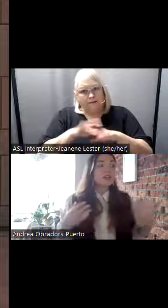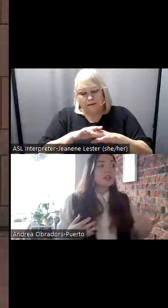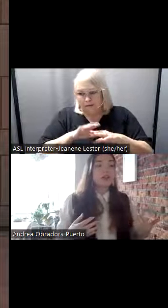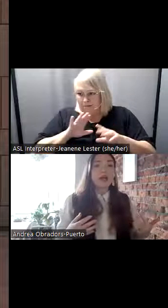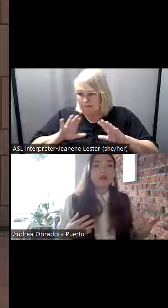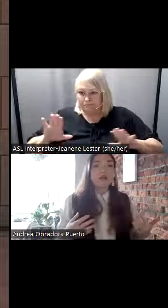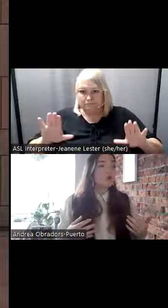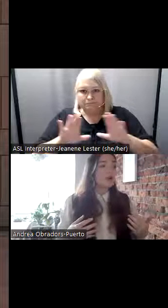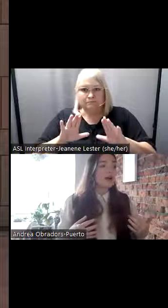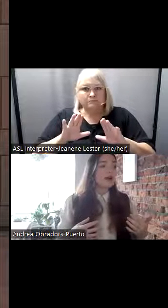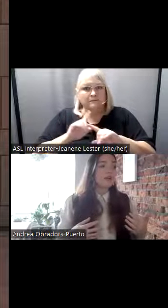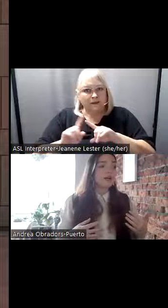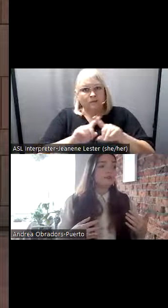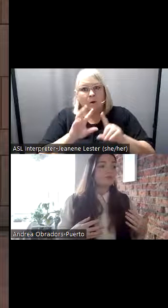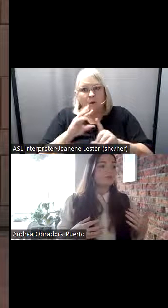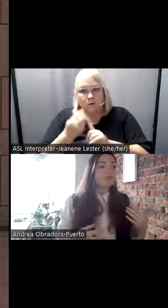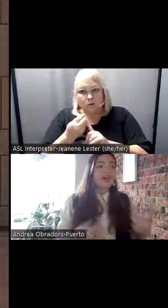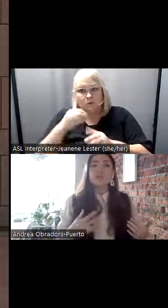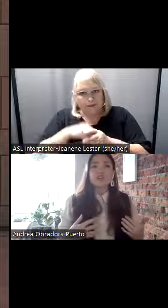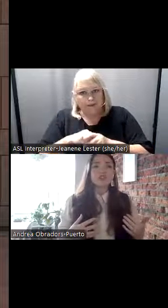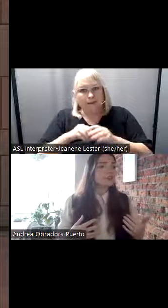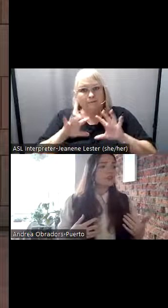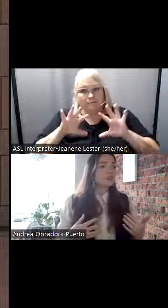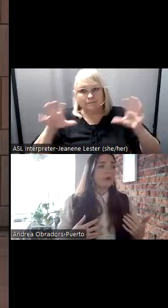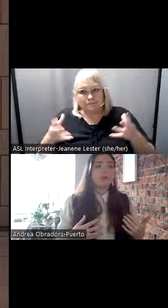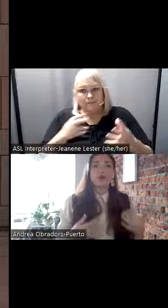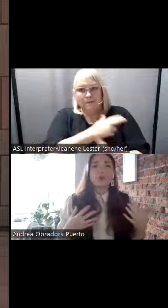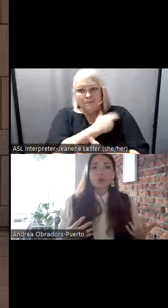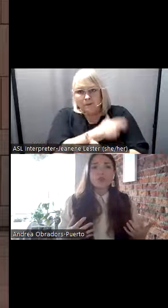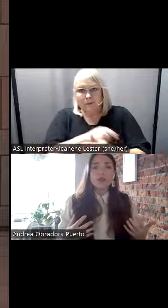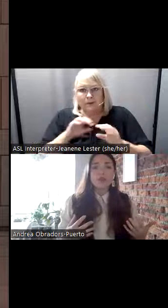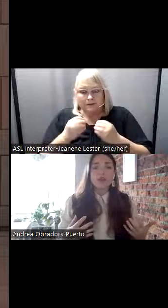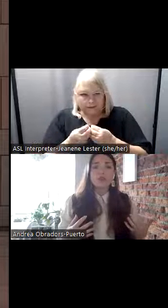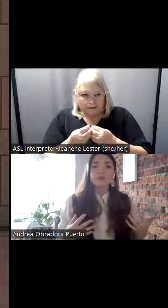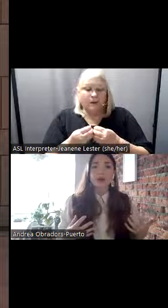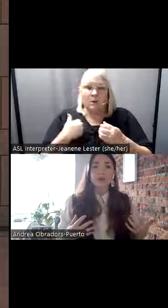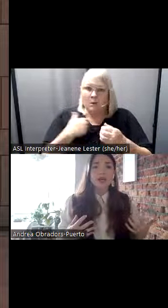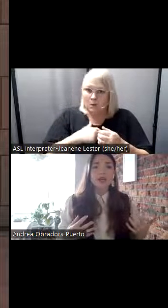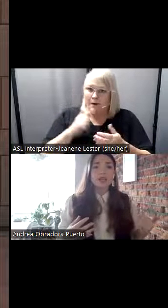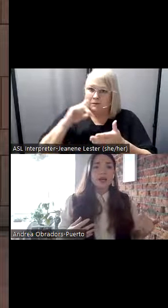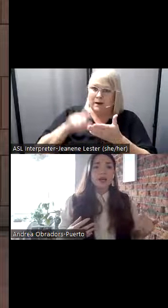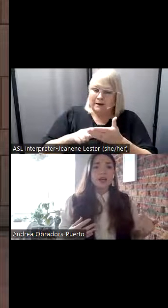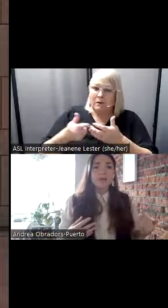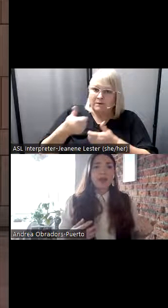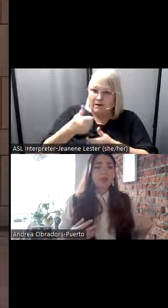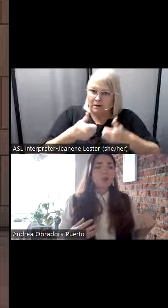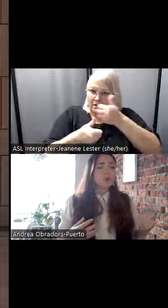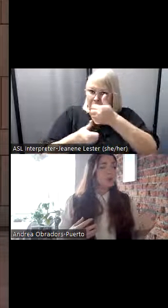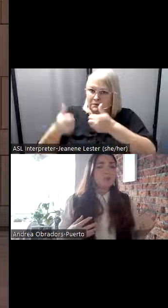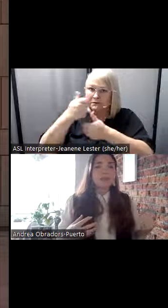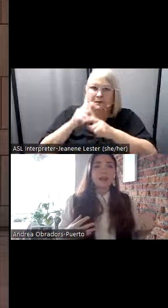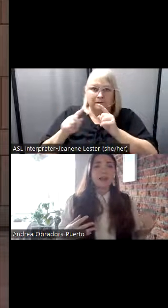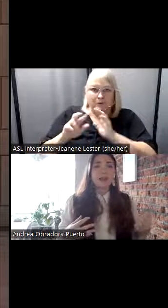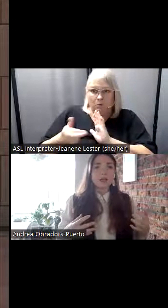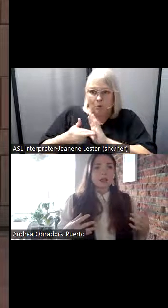And still in healthcare, we have hierarchical power and roles that we have to recognize. And that